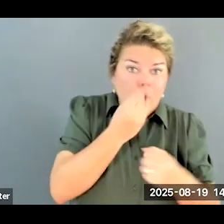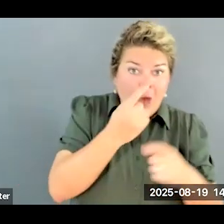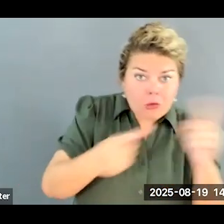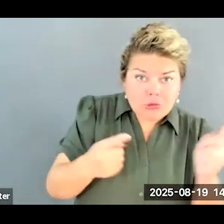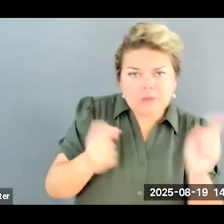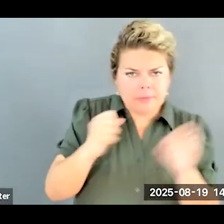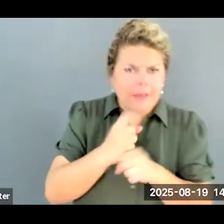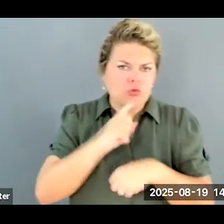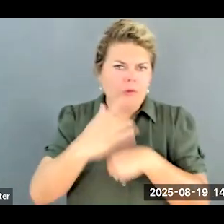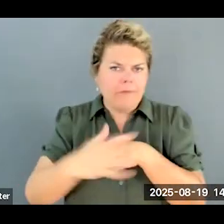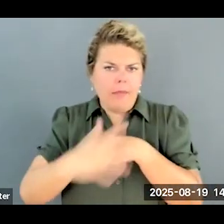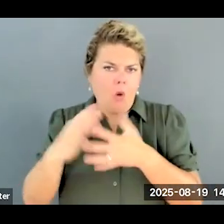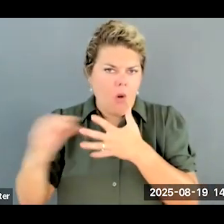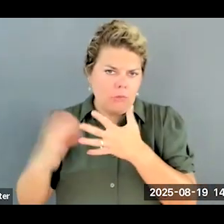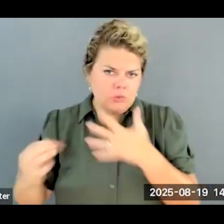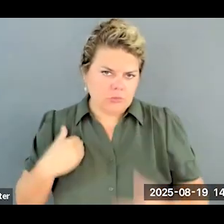available.